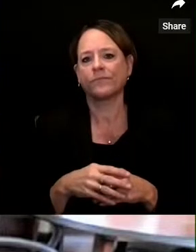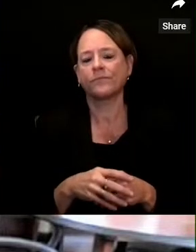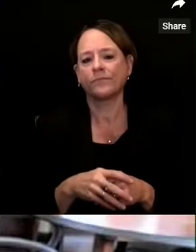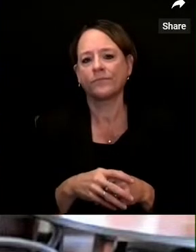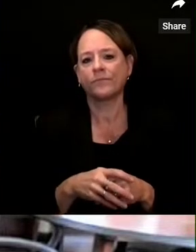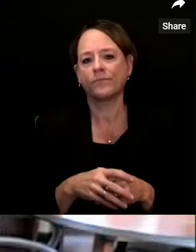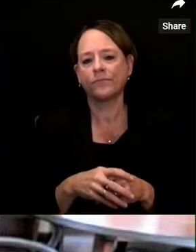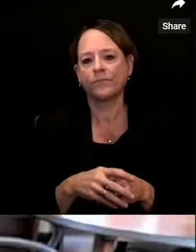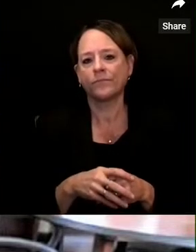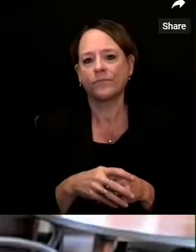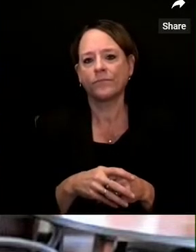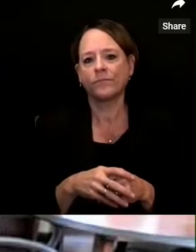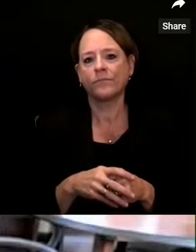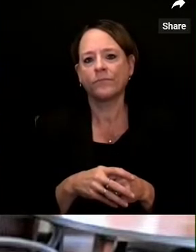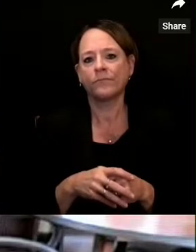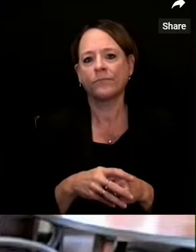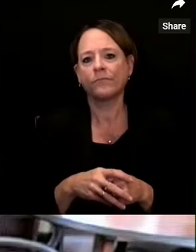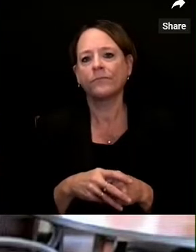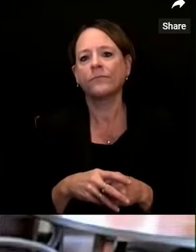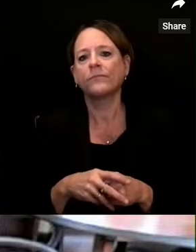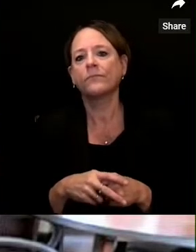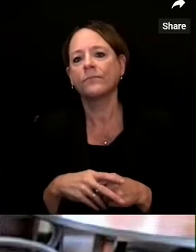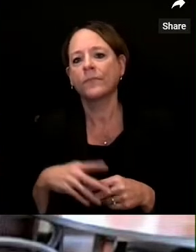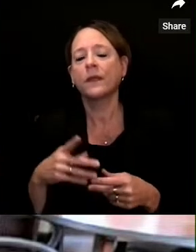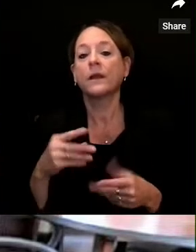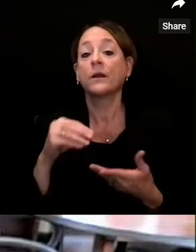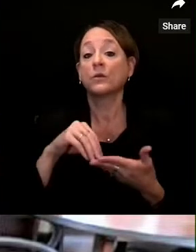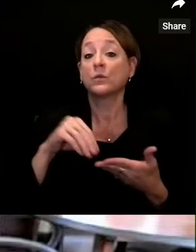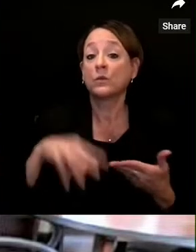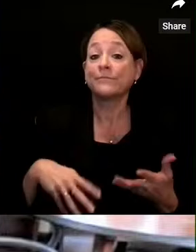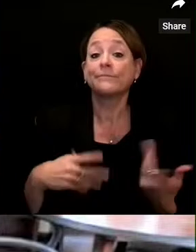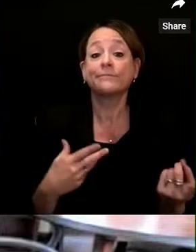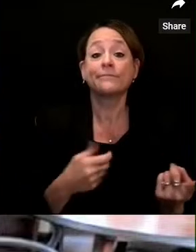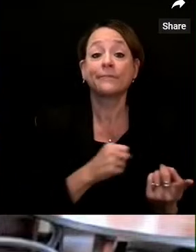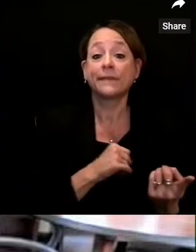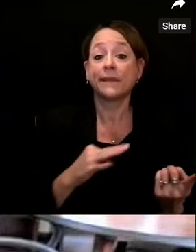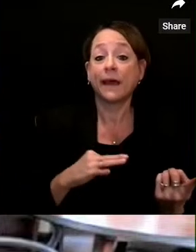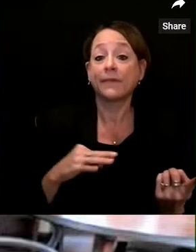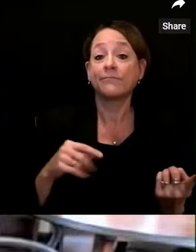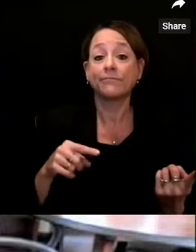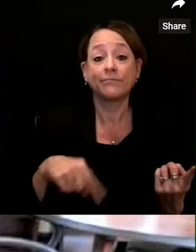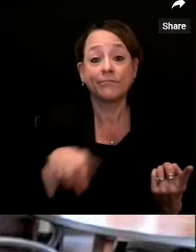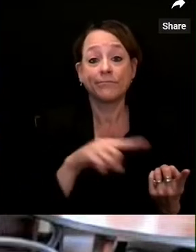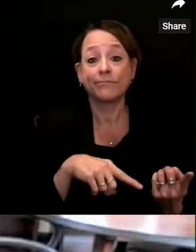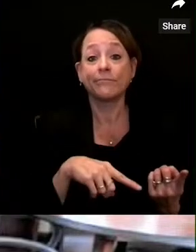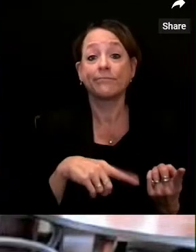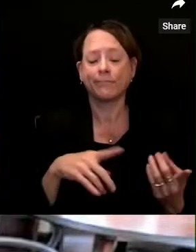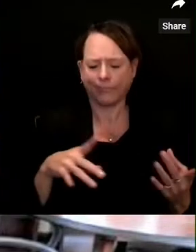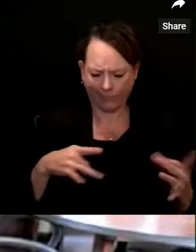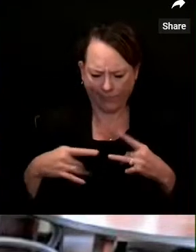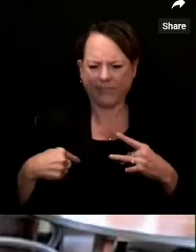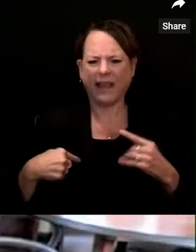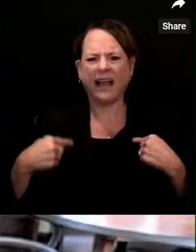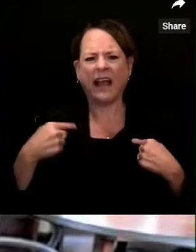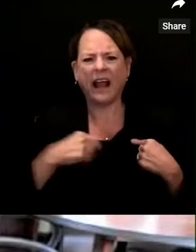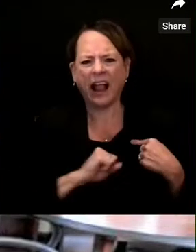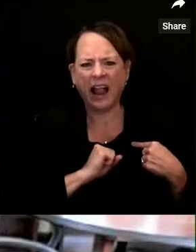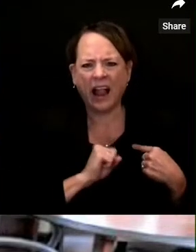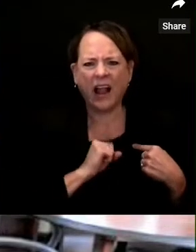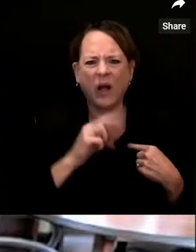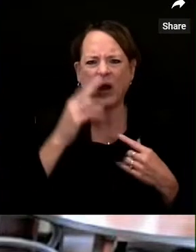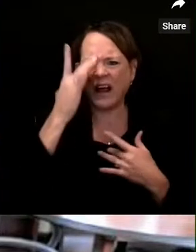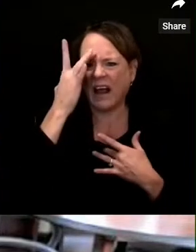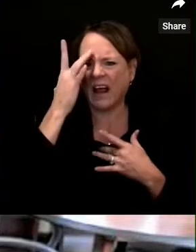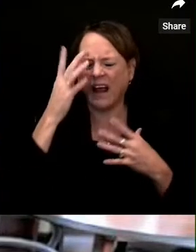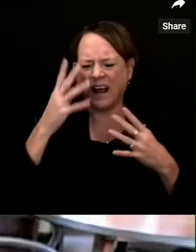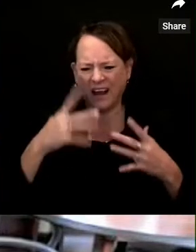experiencing symptoms of COVID-19, we need to keep kids home. We need to keep ourselves home when we are not feeling well enough